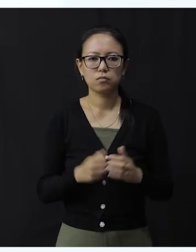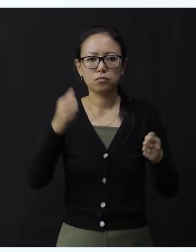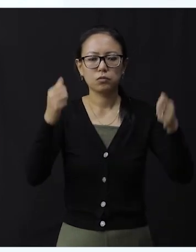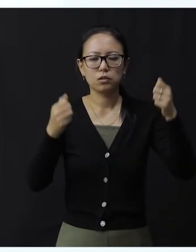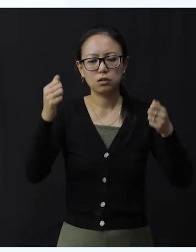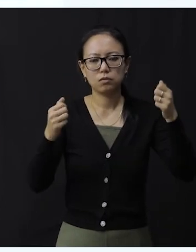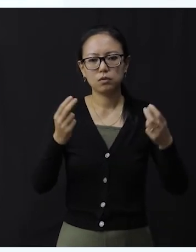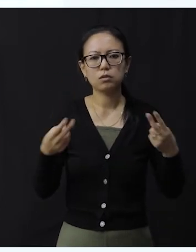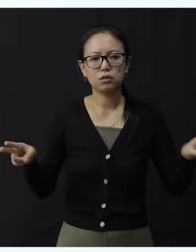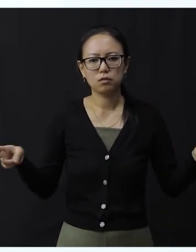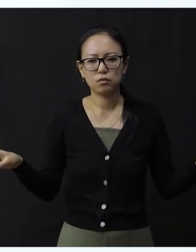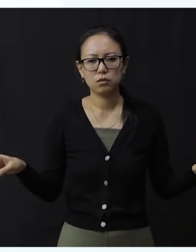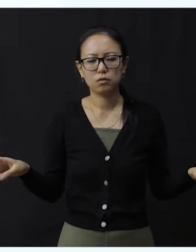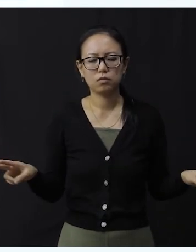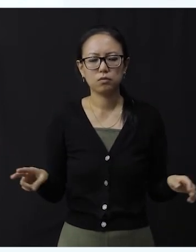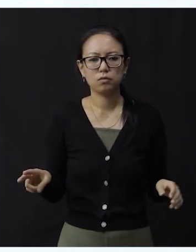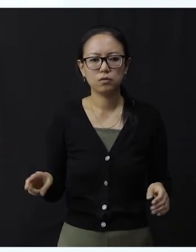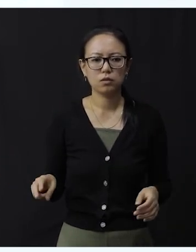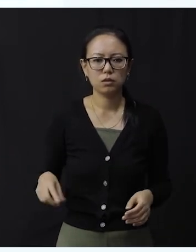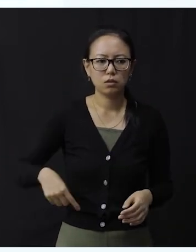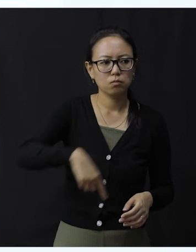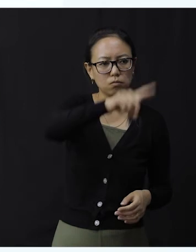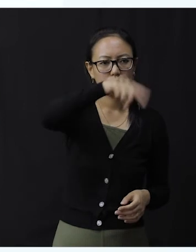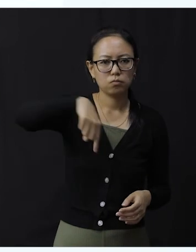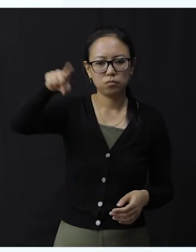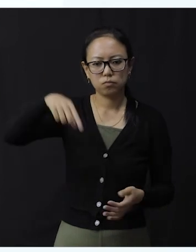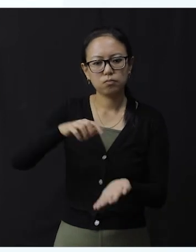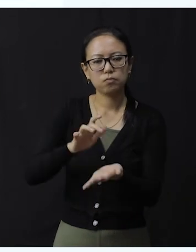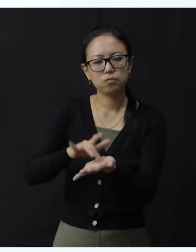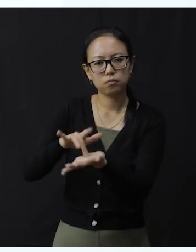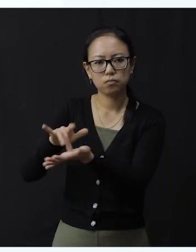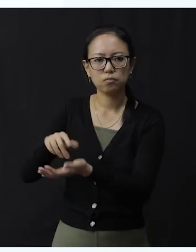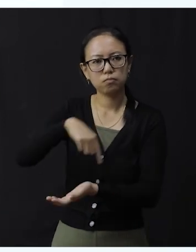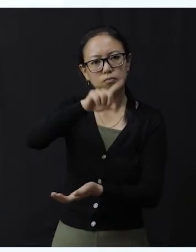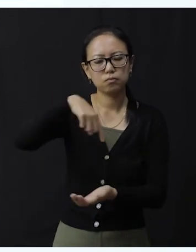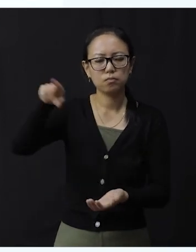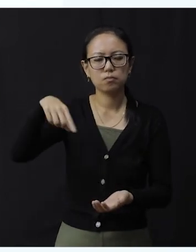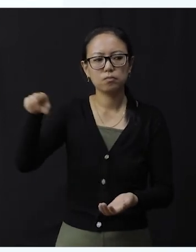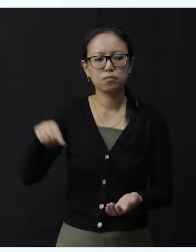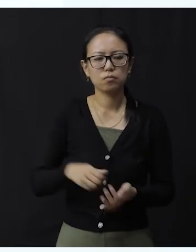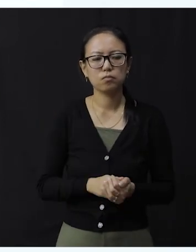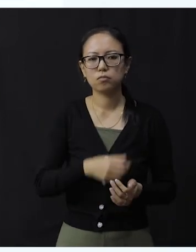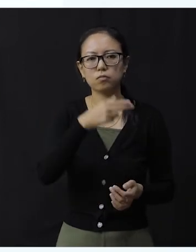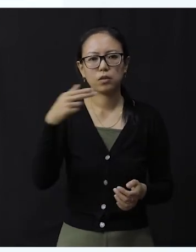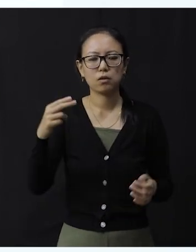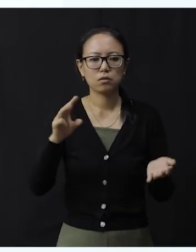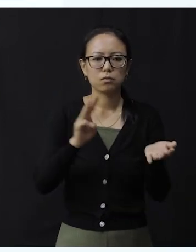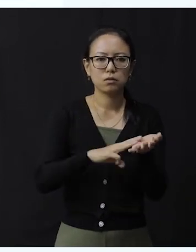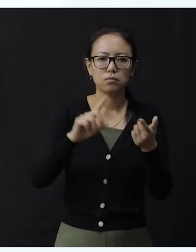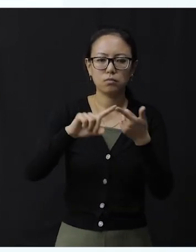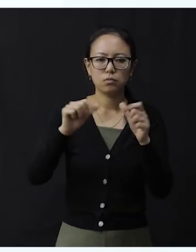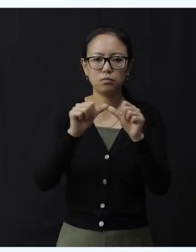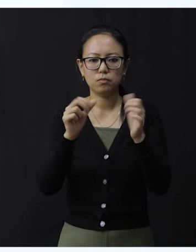or that help us to carry people or a goods from one place to another place, is called as a means of transport. And there